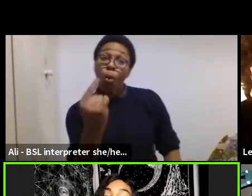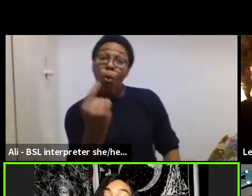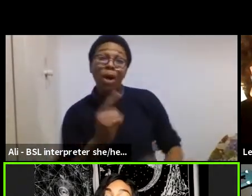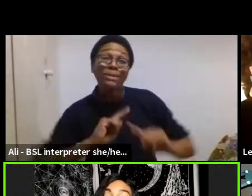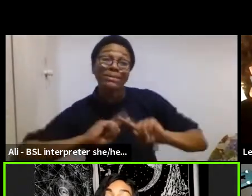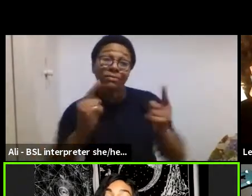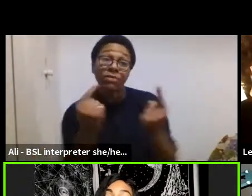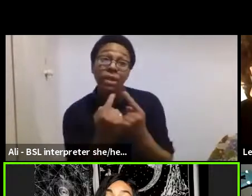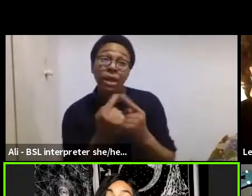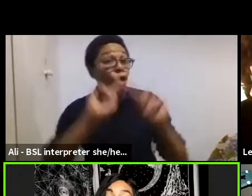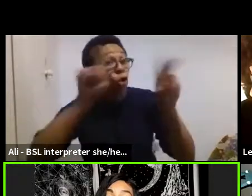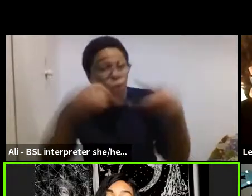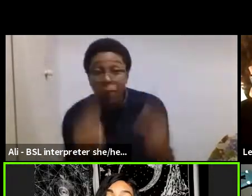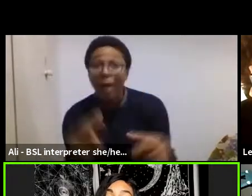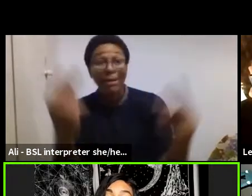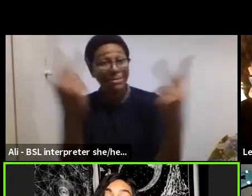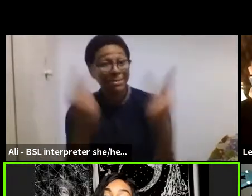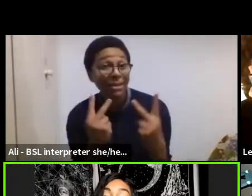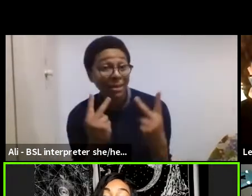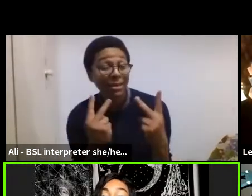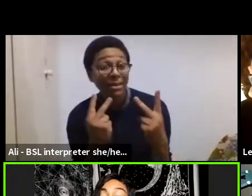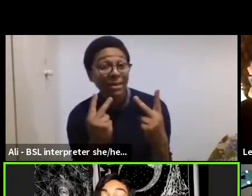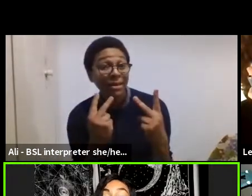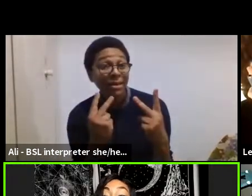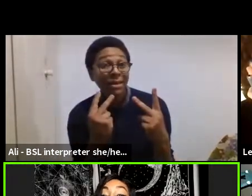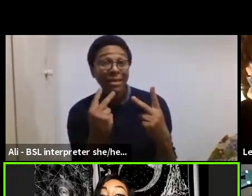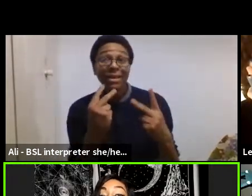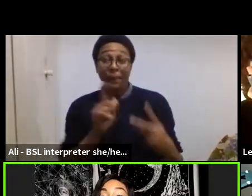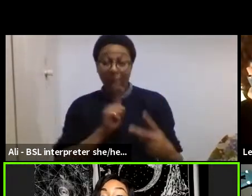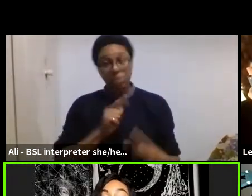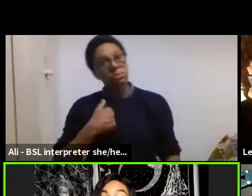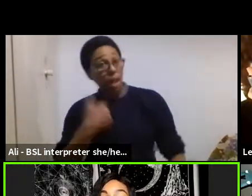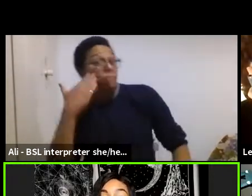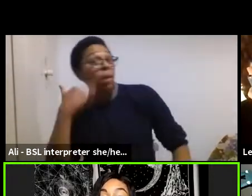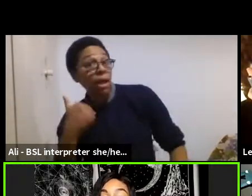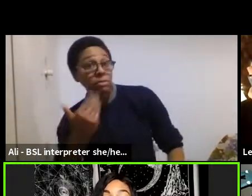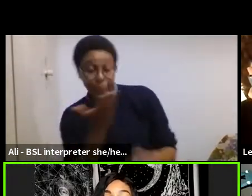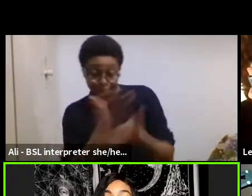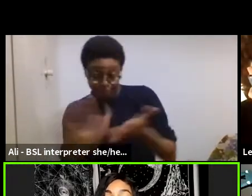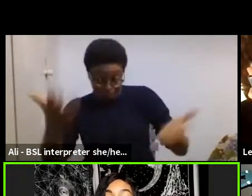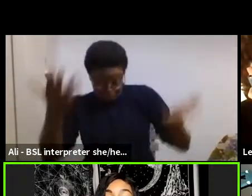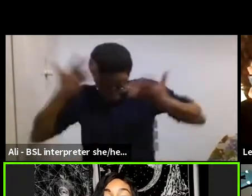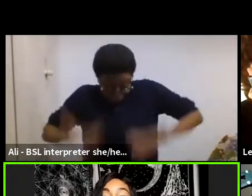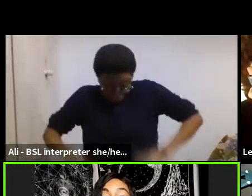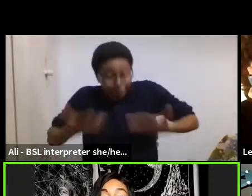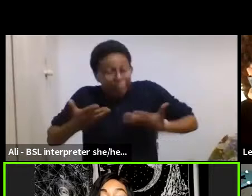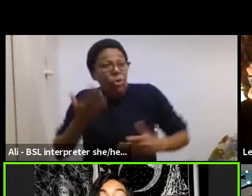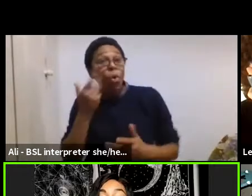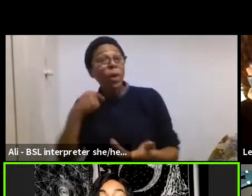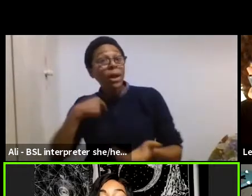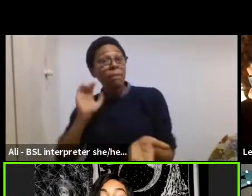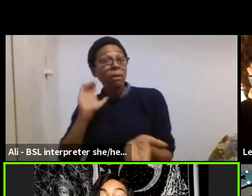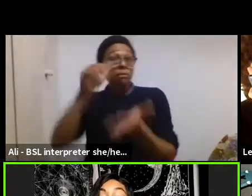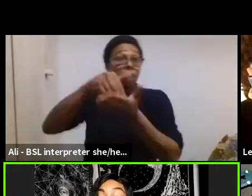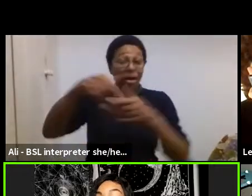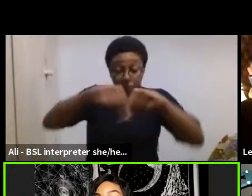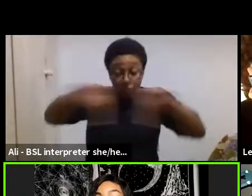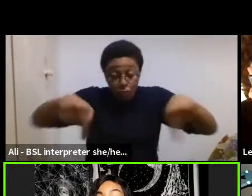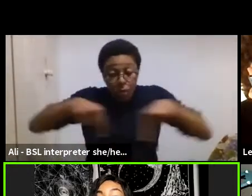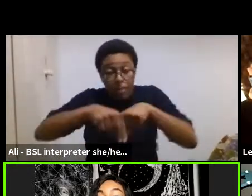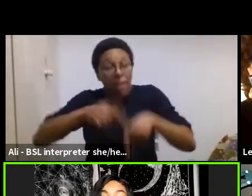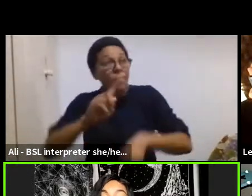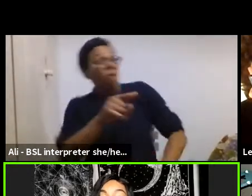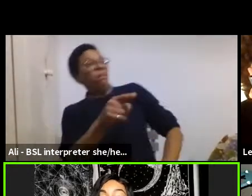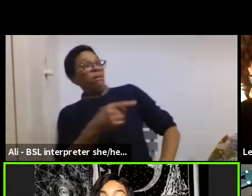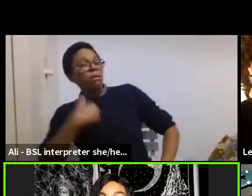This is not at the top of my list of concerns. I get judged the second I walk into the room, the second I open my mouth. And even in